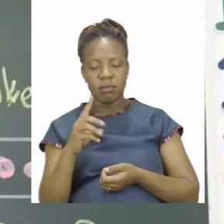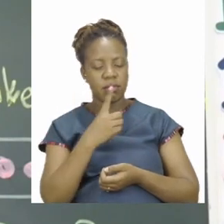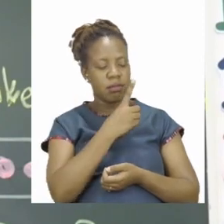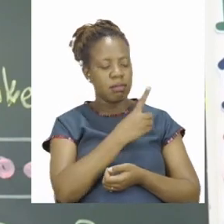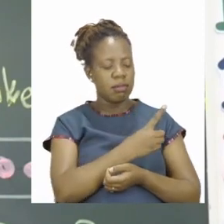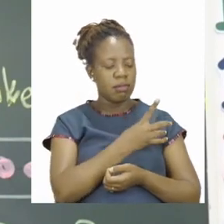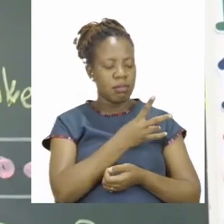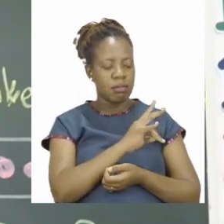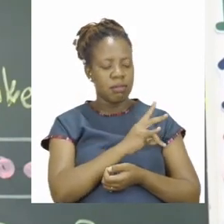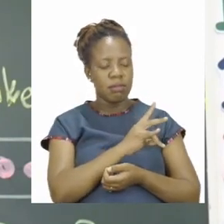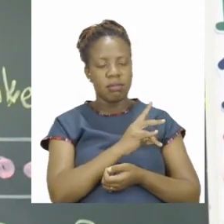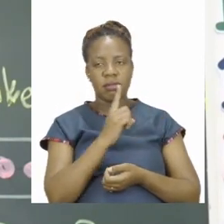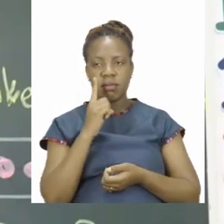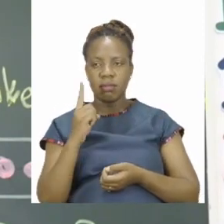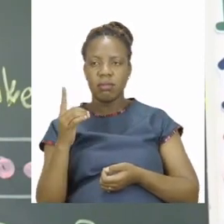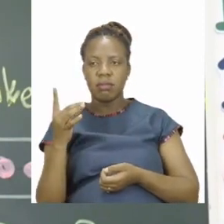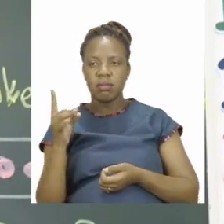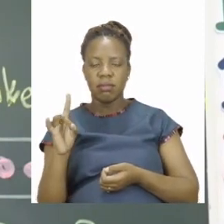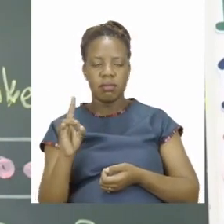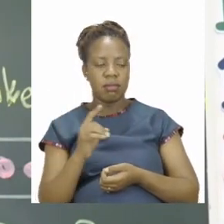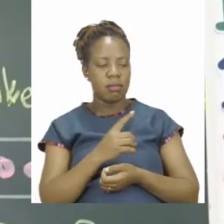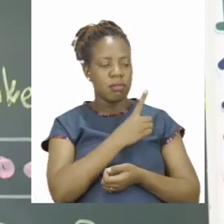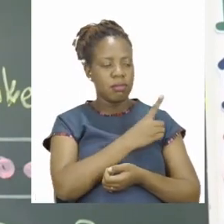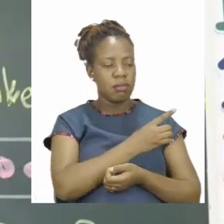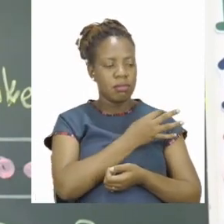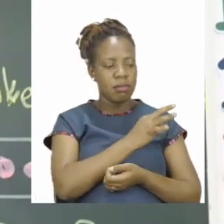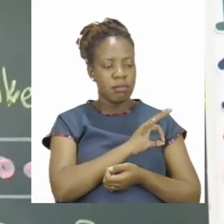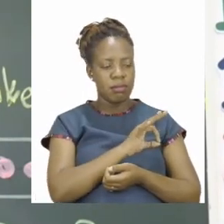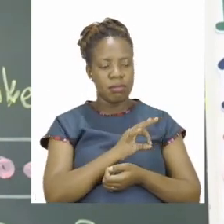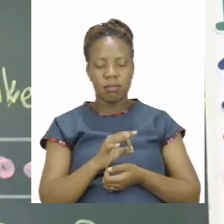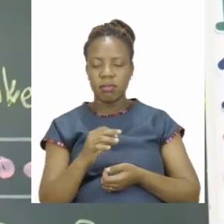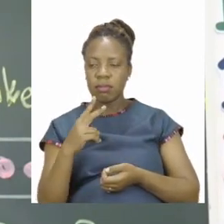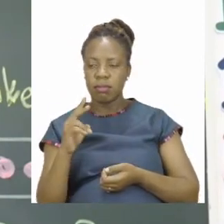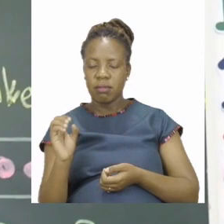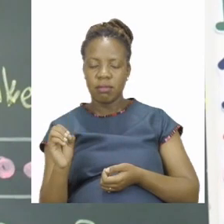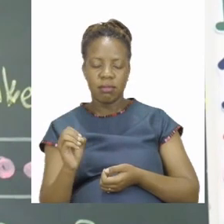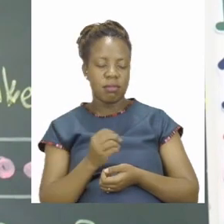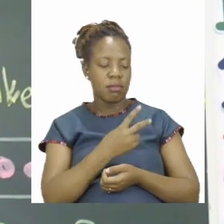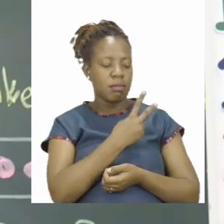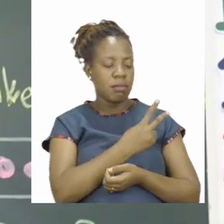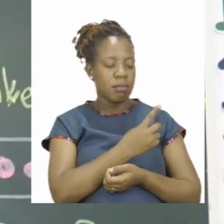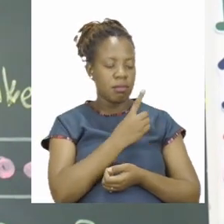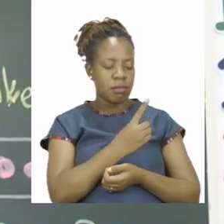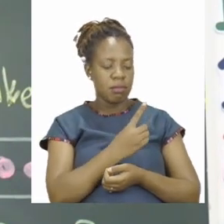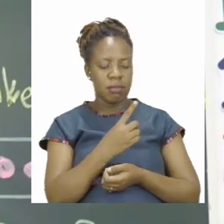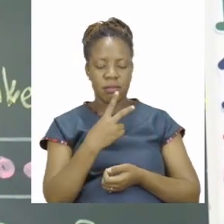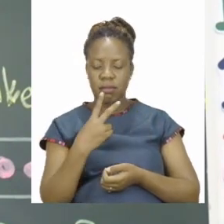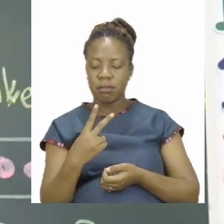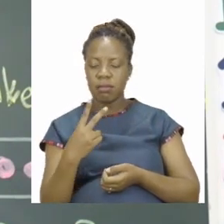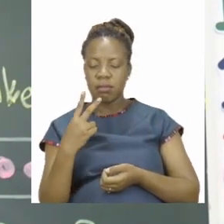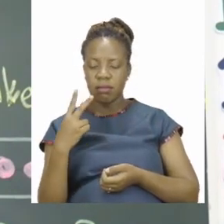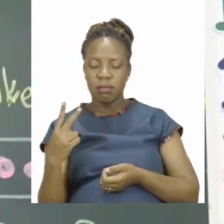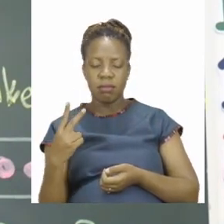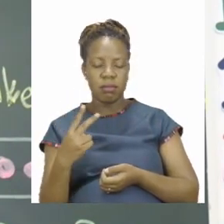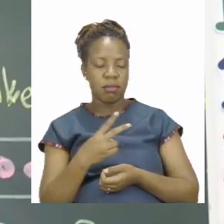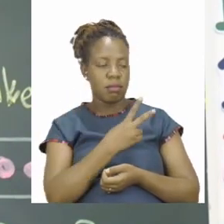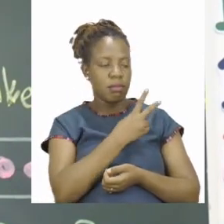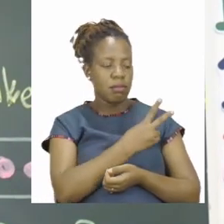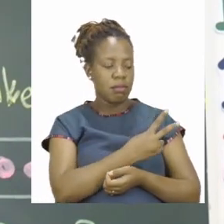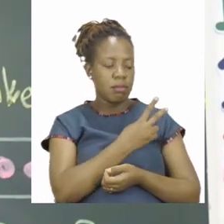16, 17, 18, 19, 20, 21,